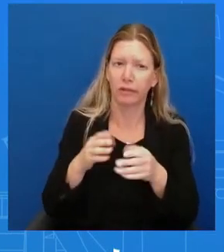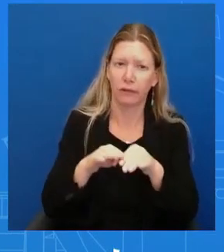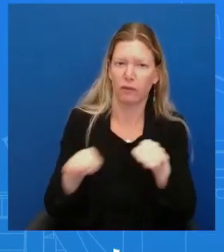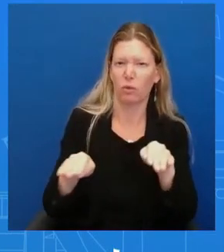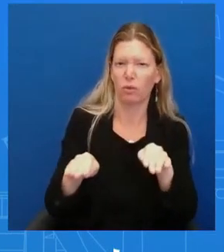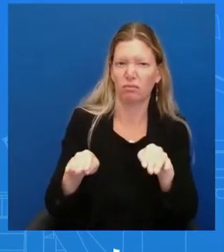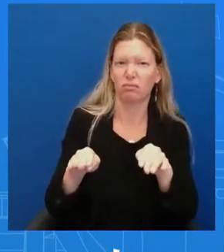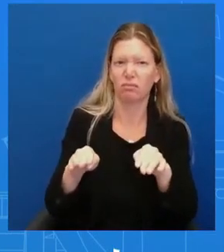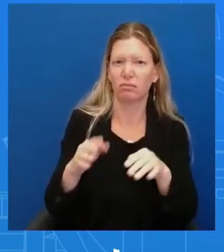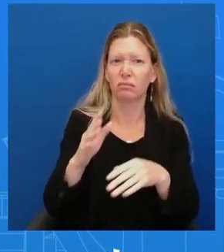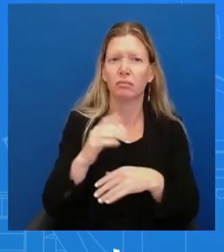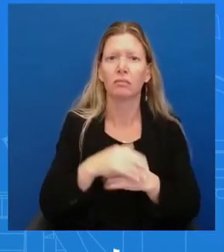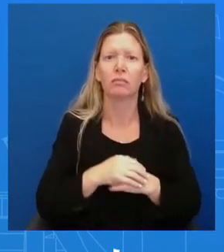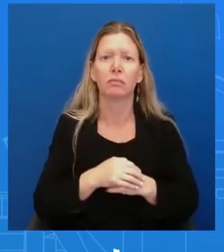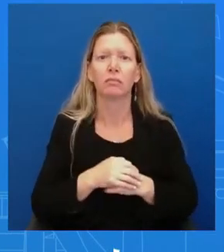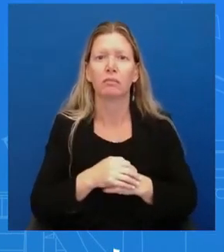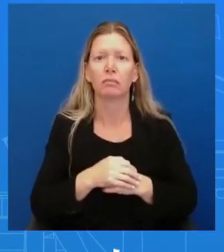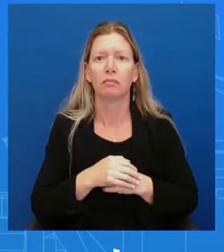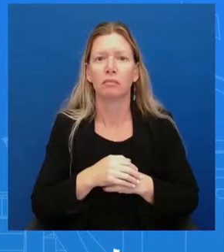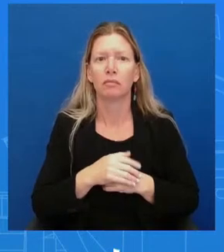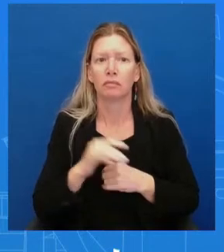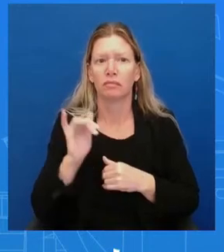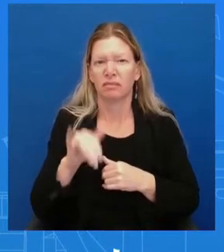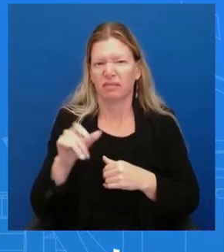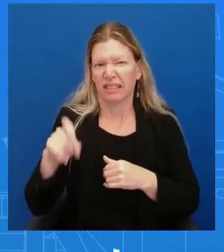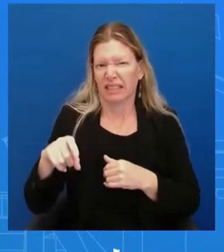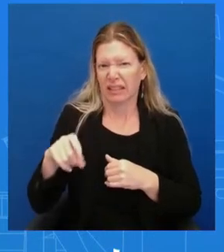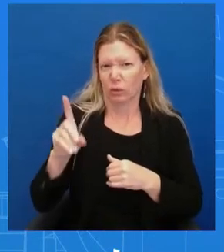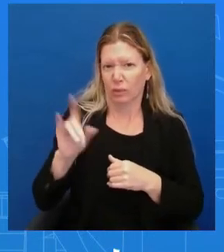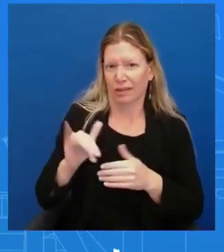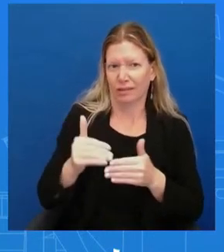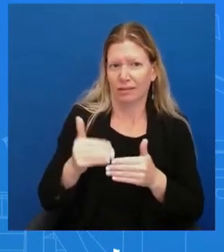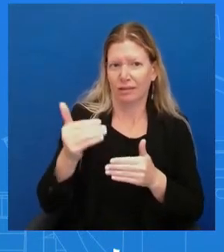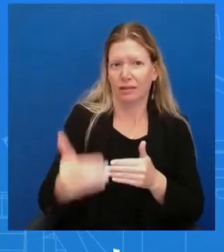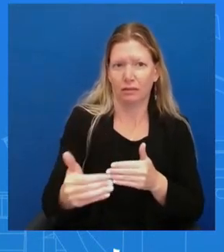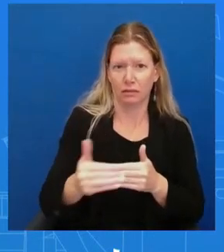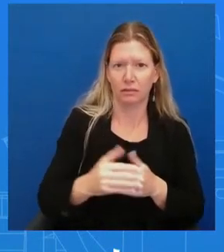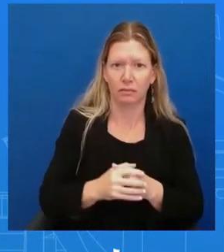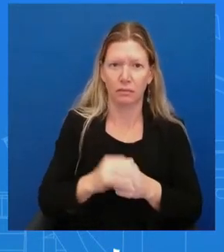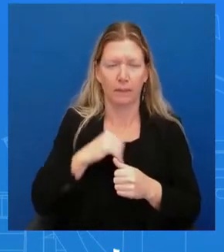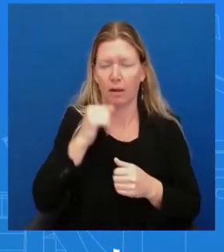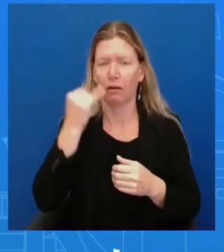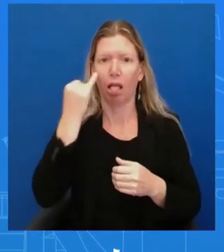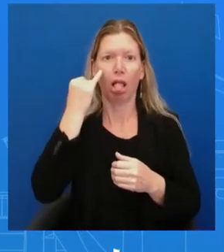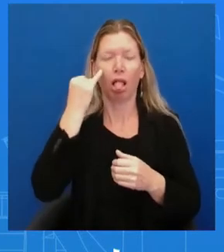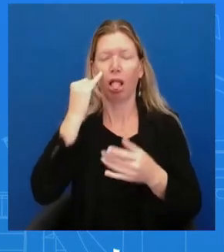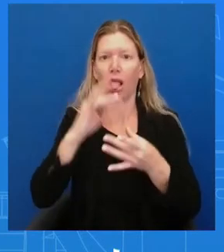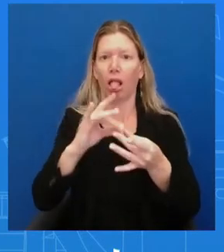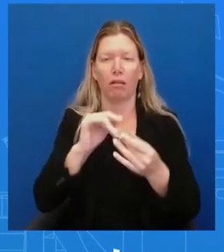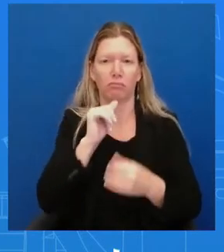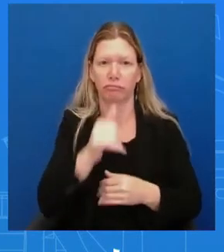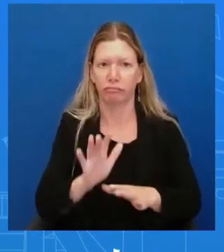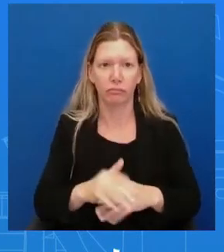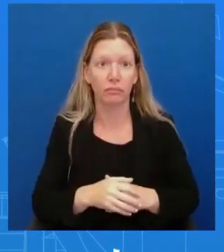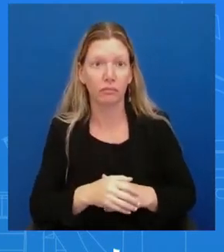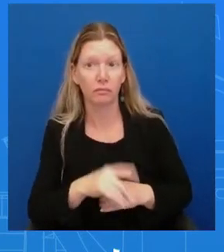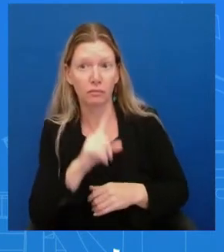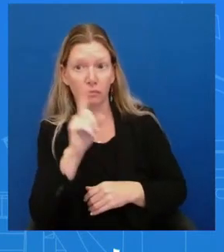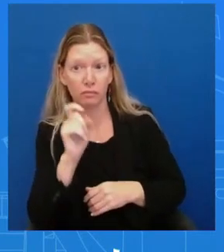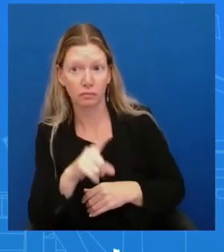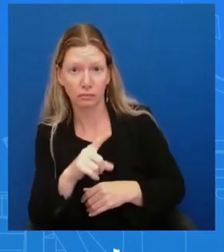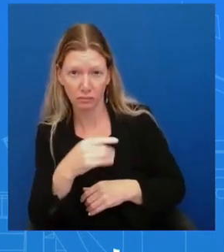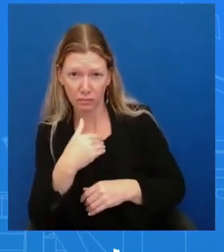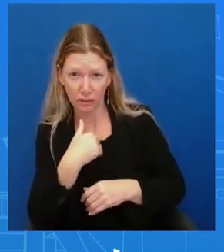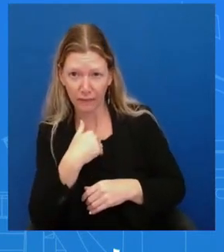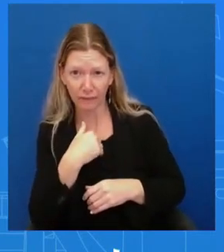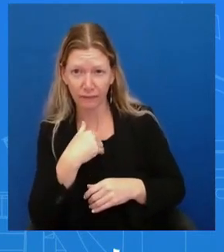into hypotheticals. Go ahead. Do you expect specific decisions to come out of the RAFA meeting today, Karine? I'm not going to get ahead of the meeting. We will have a readout